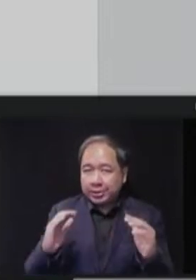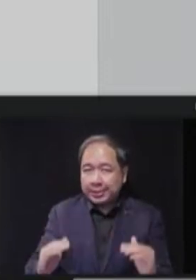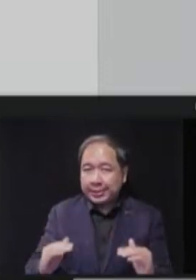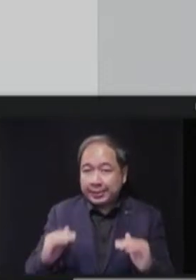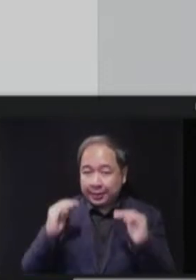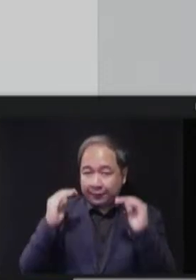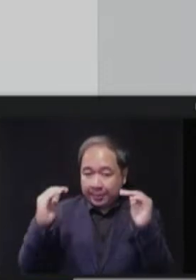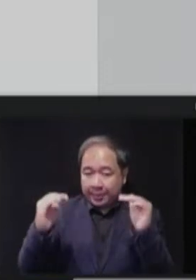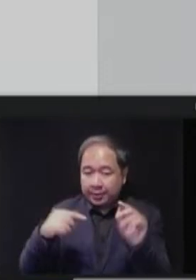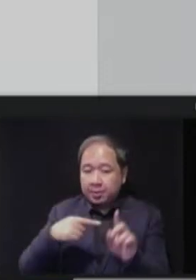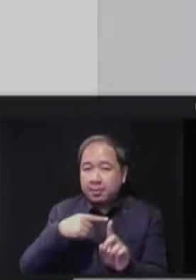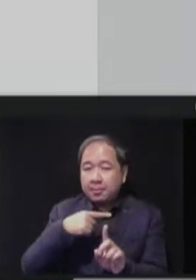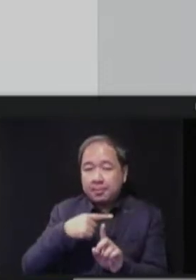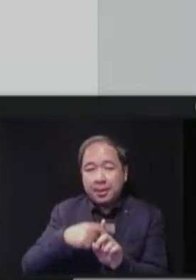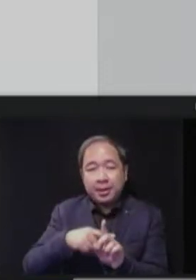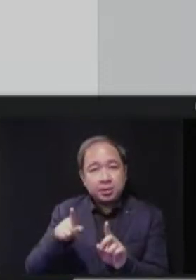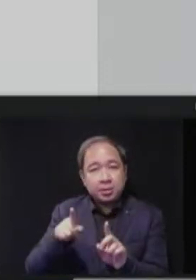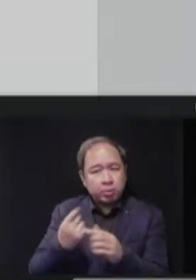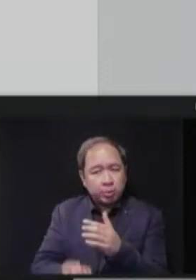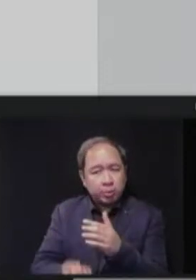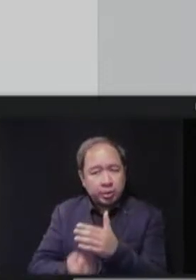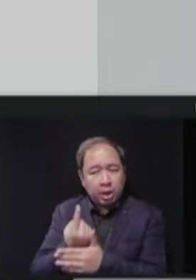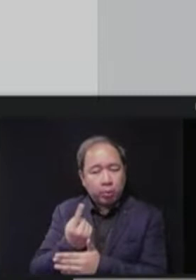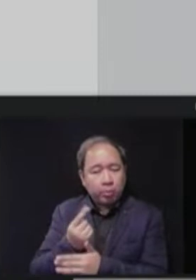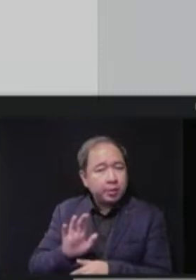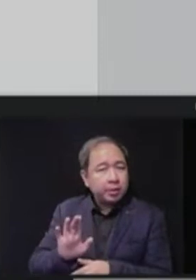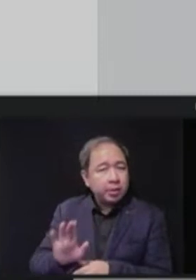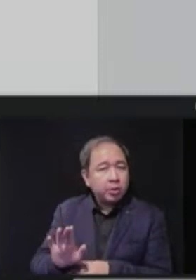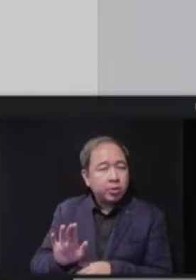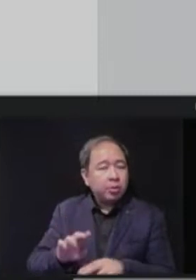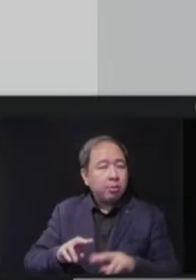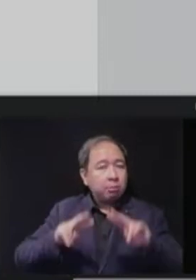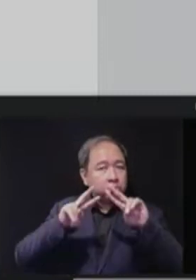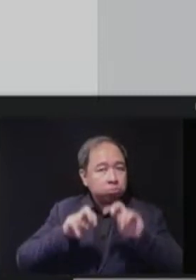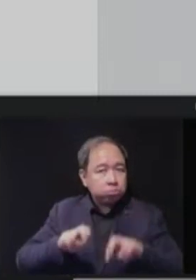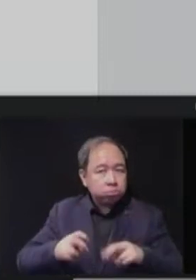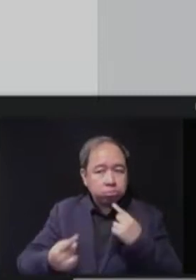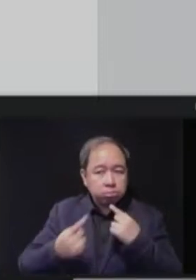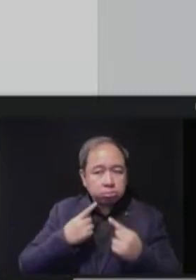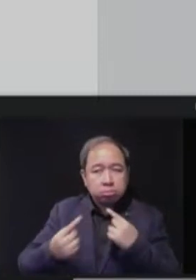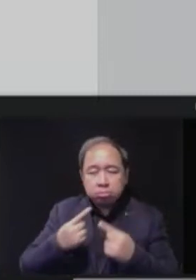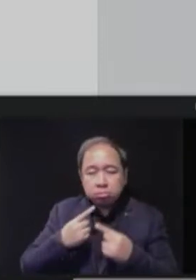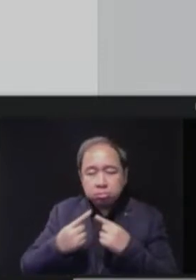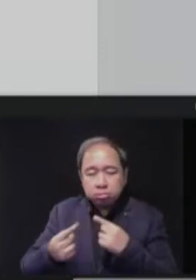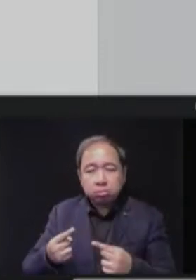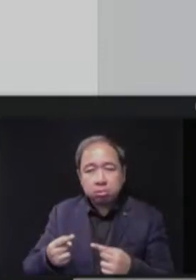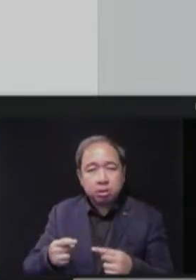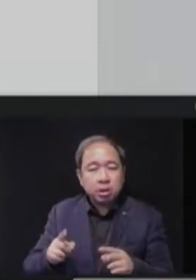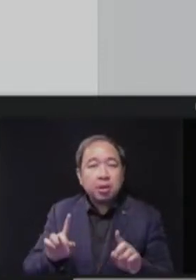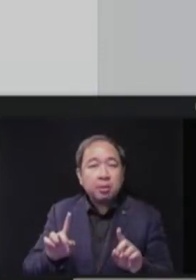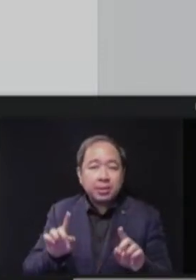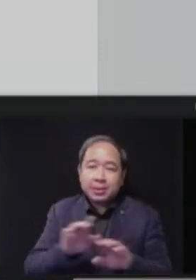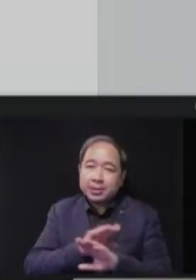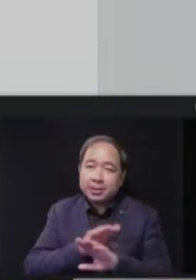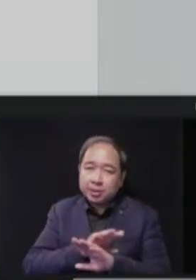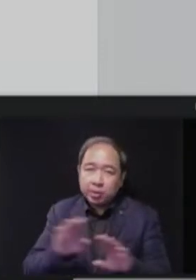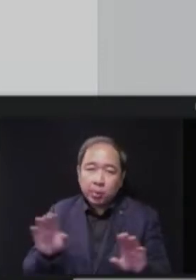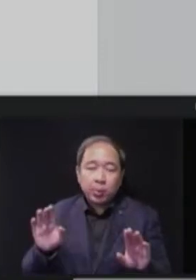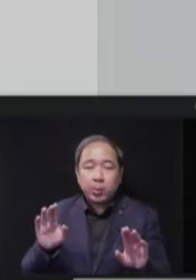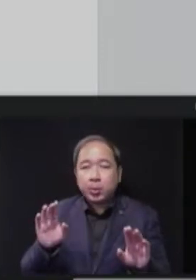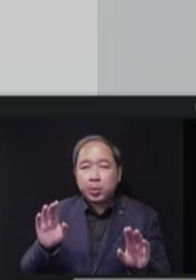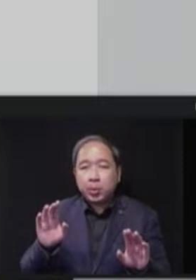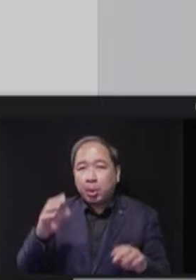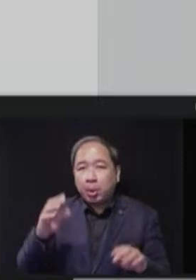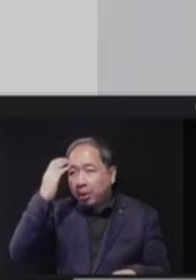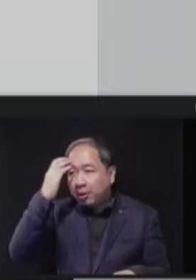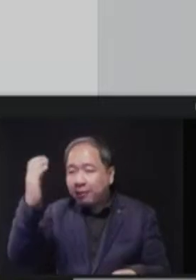reviews, as I explained earlier, the outcomes of the reviews are not intergovernmentally negotiated. So